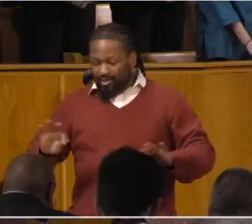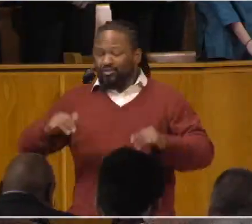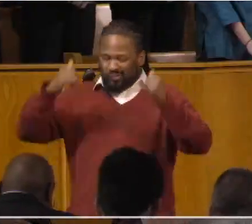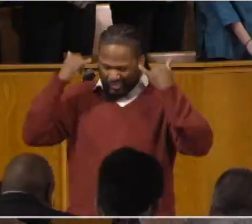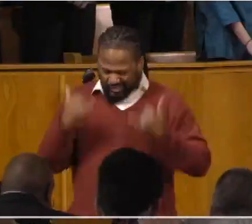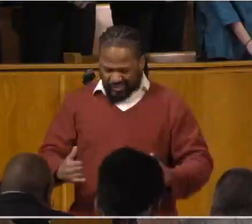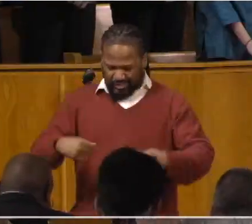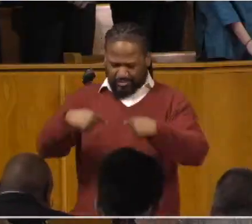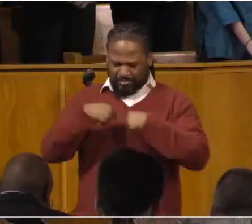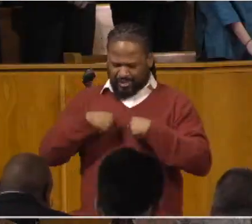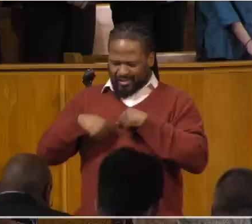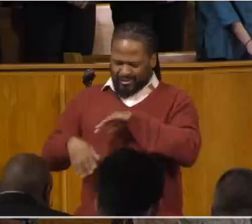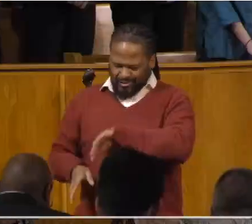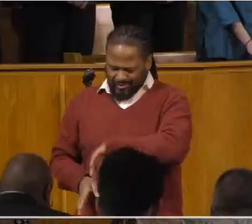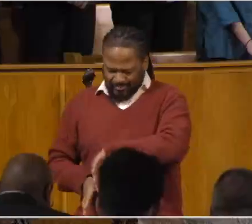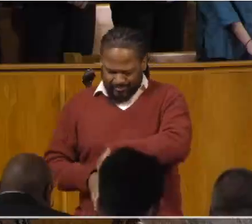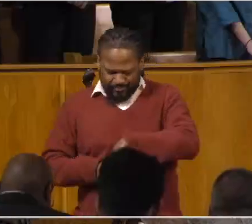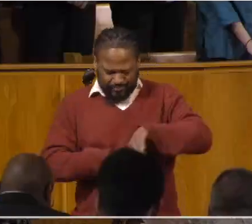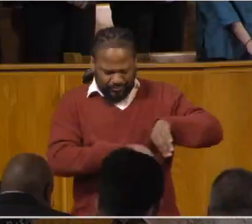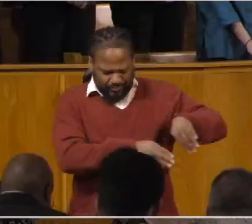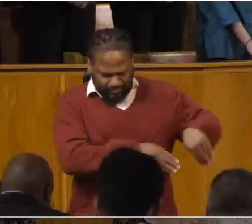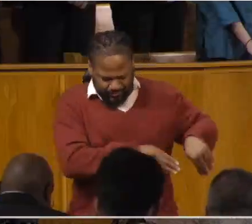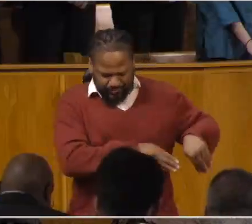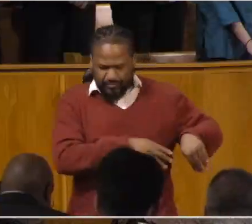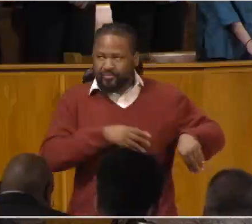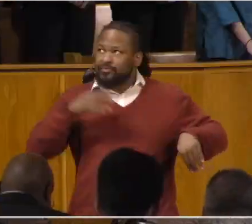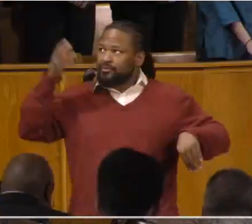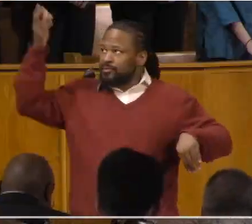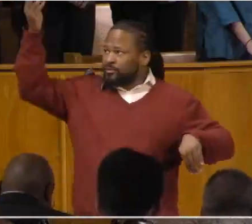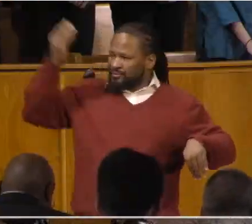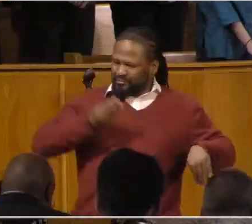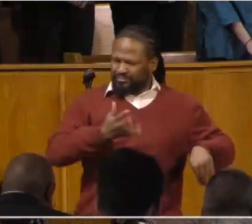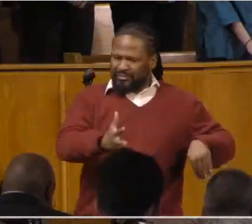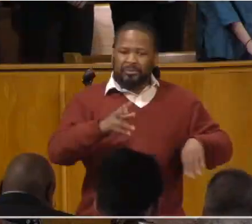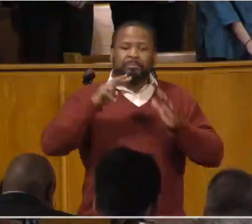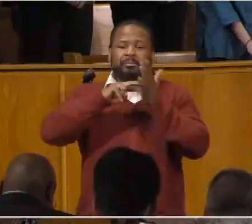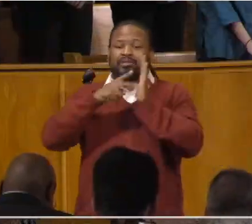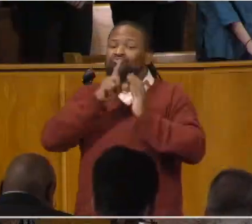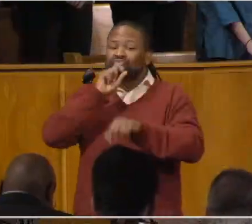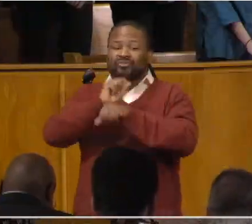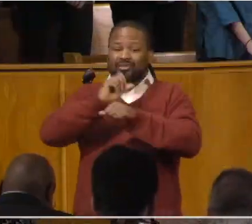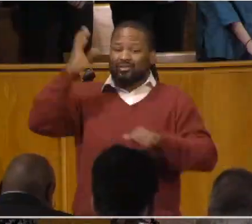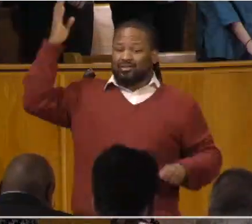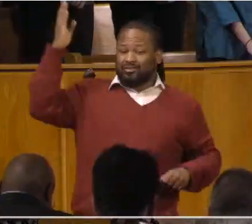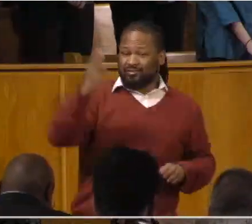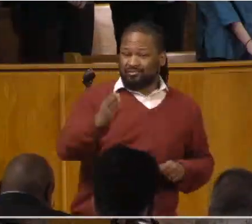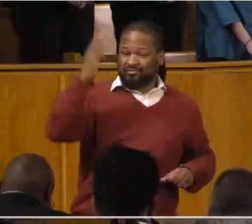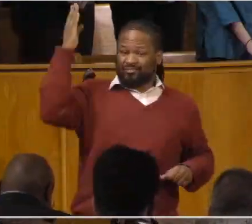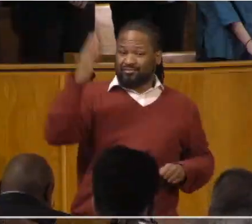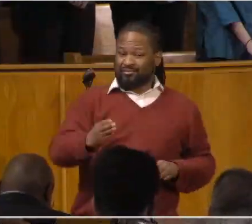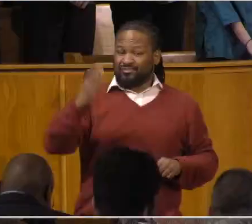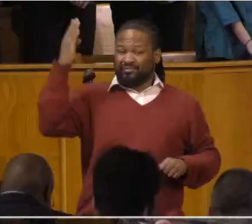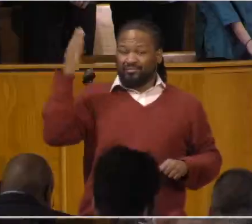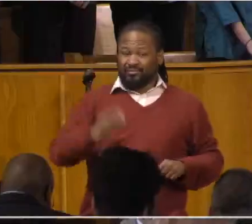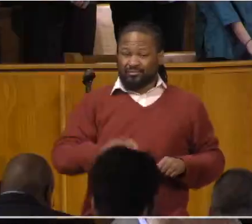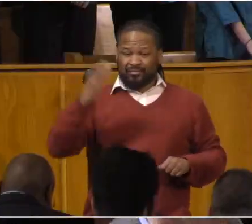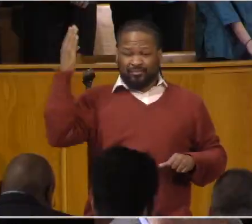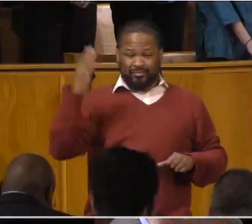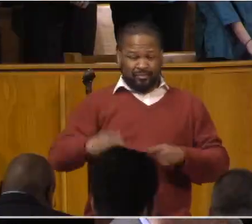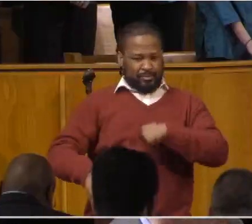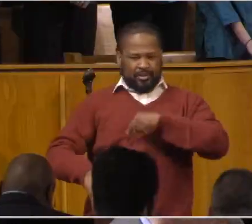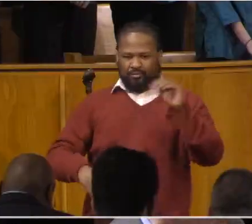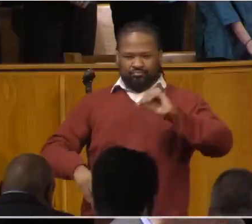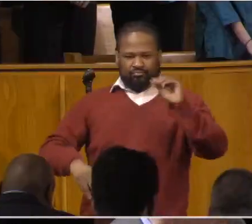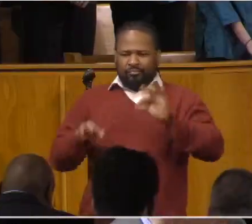you, that she will just peer out every now and again, but they will mostly see you and not her. We pray, Lord God,